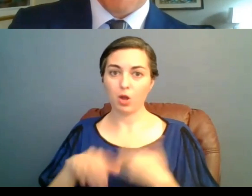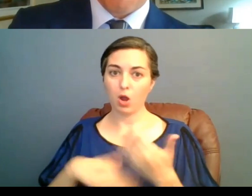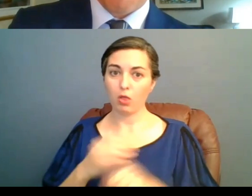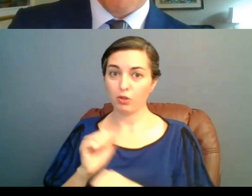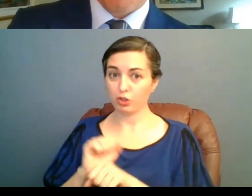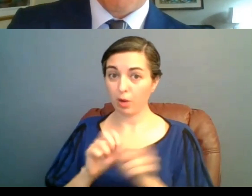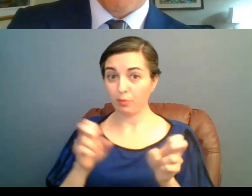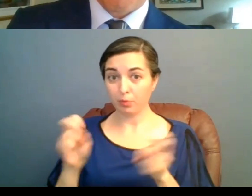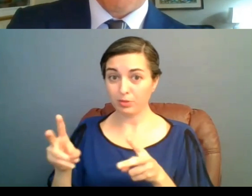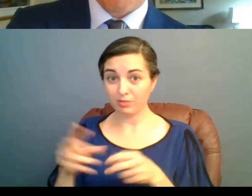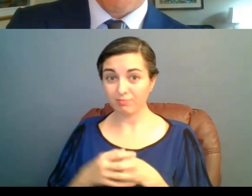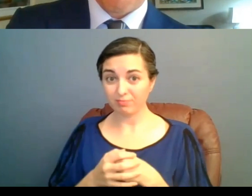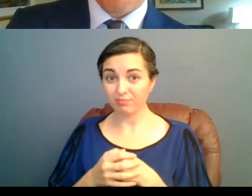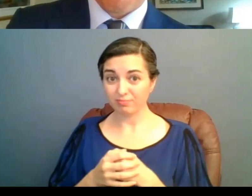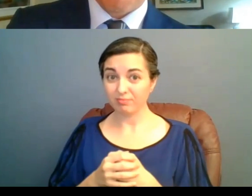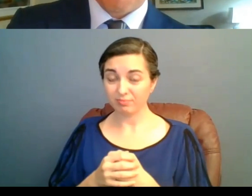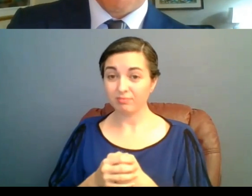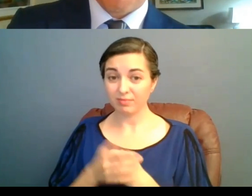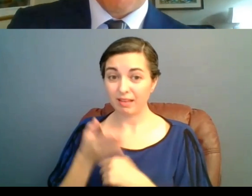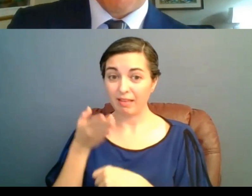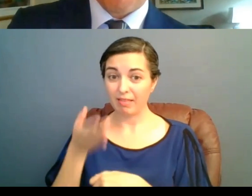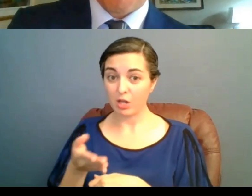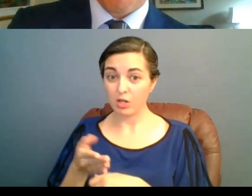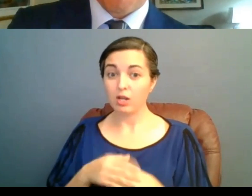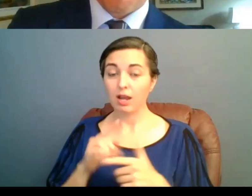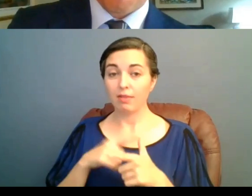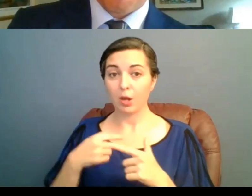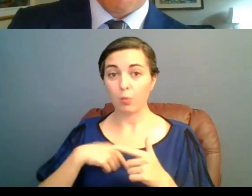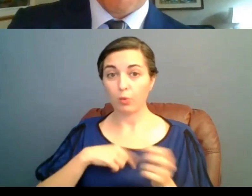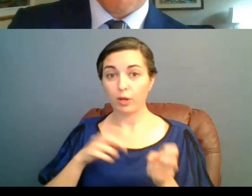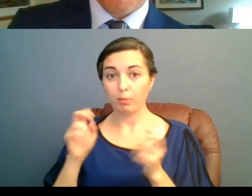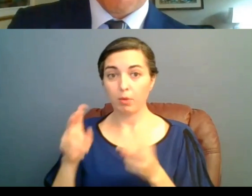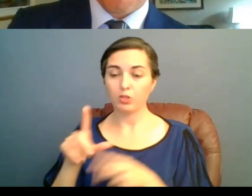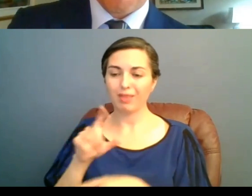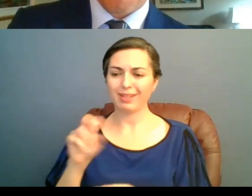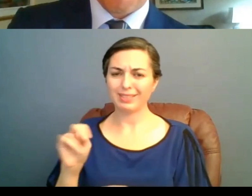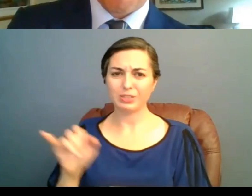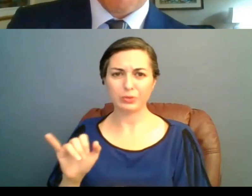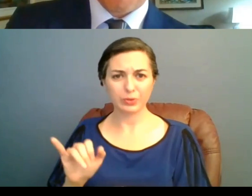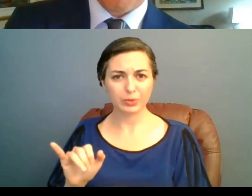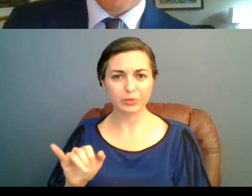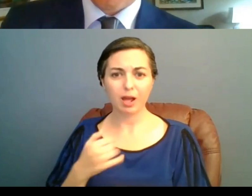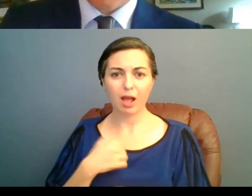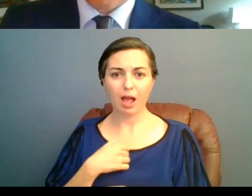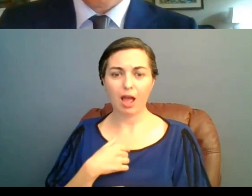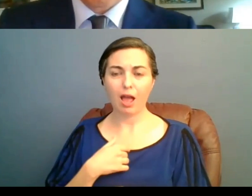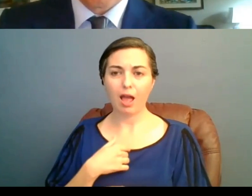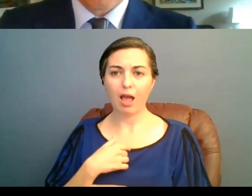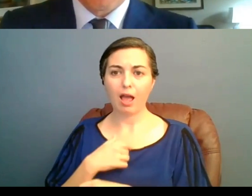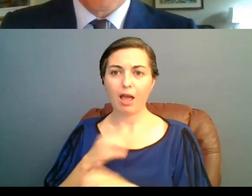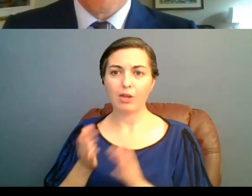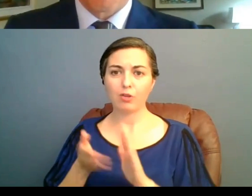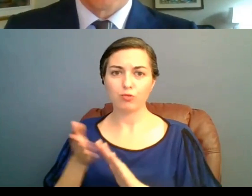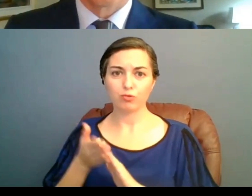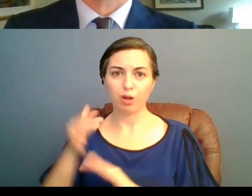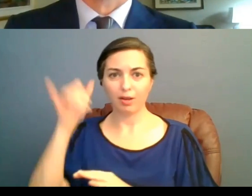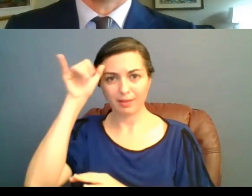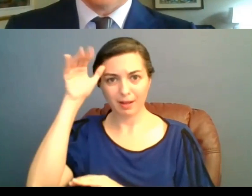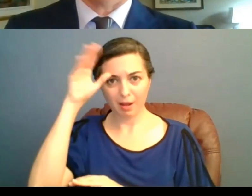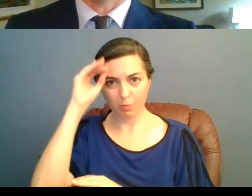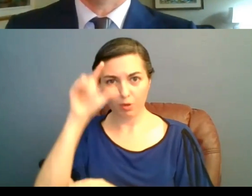jobs are posted. And then we actually post them on LinkedIn. So I run the Cowboys LinkedIn